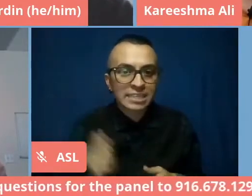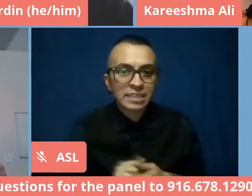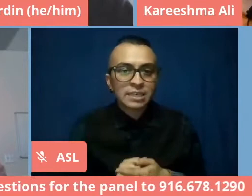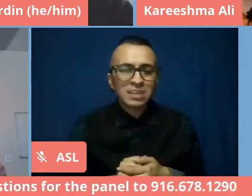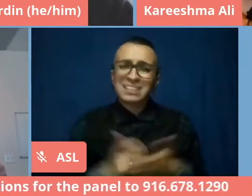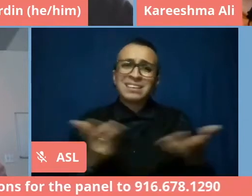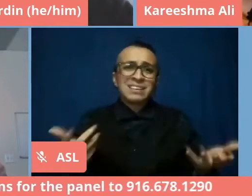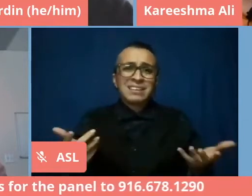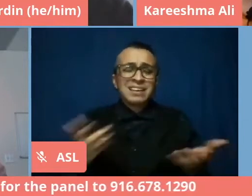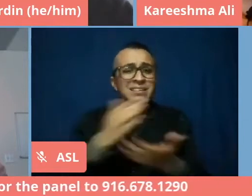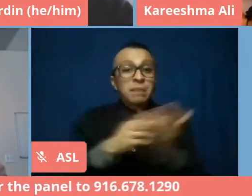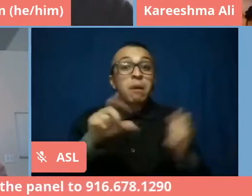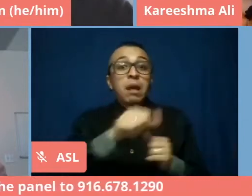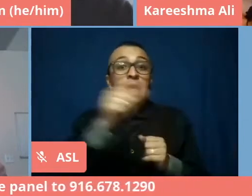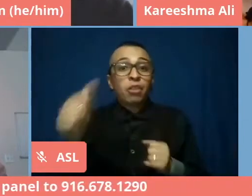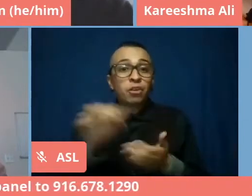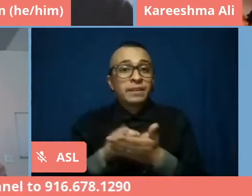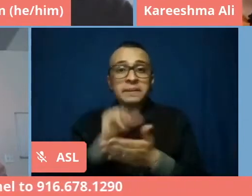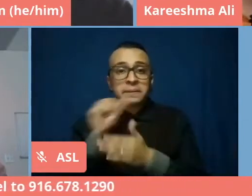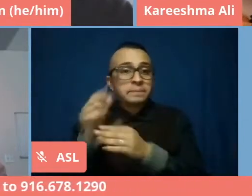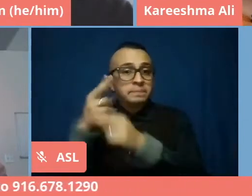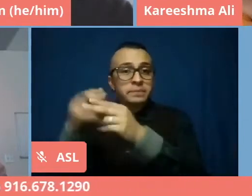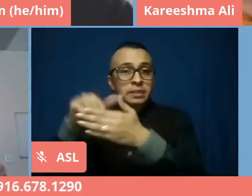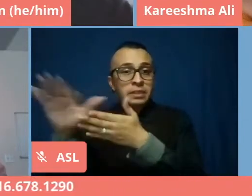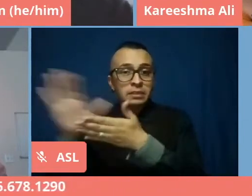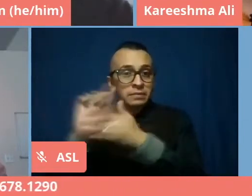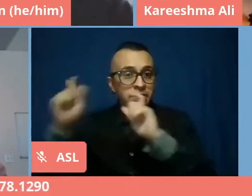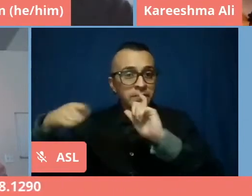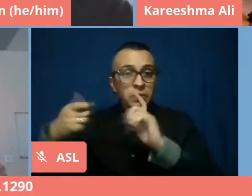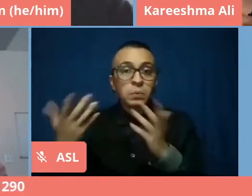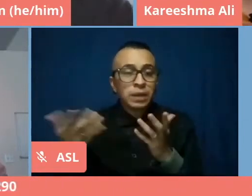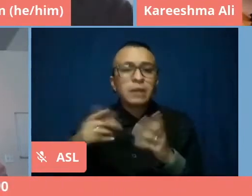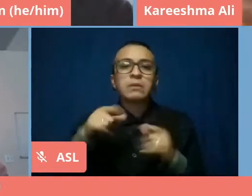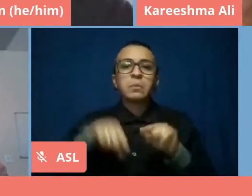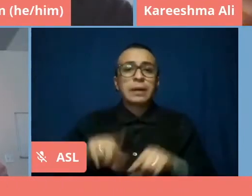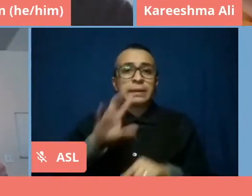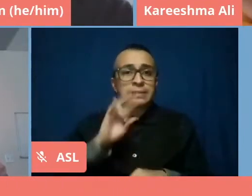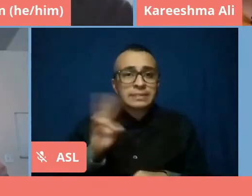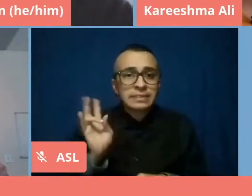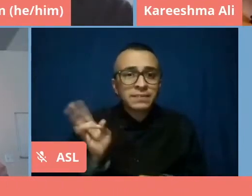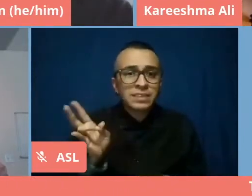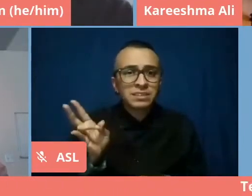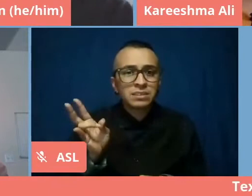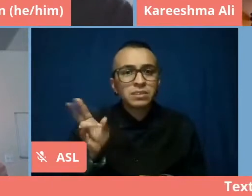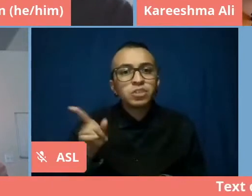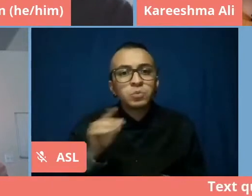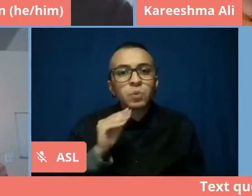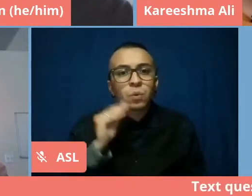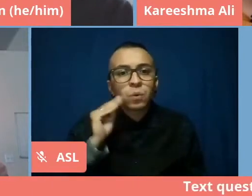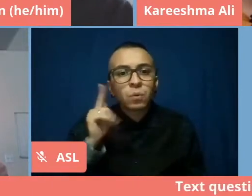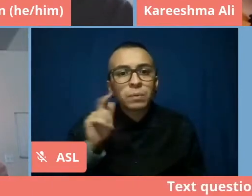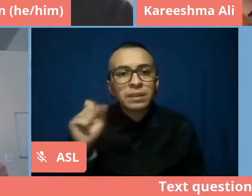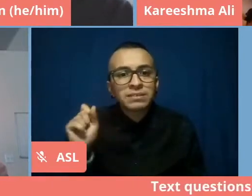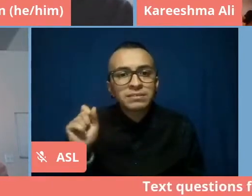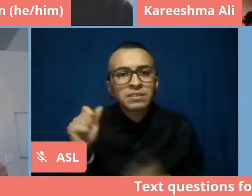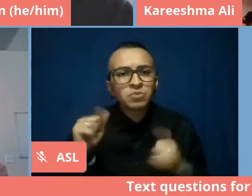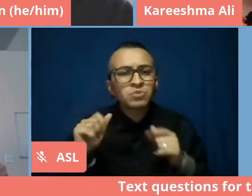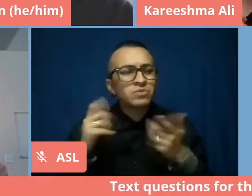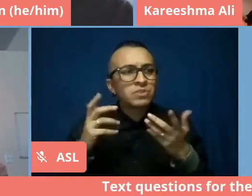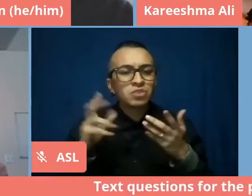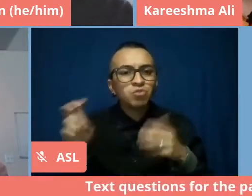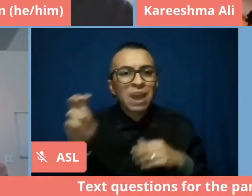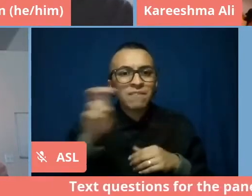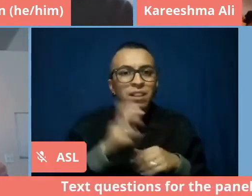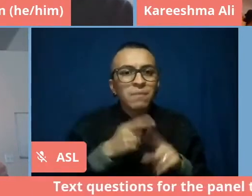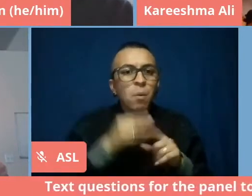a couple other things that didn't come up. I mean, she was homeless in her 70s and, having to travel from home to home, not out of